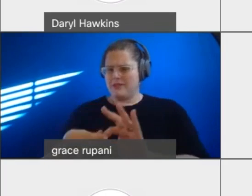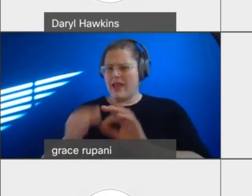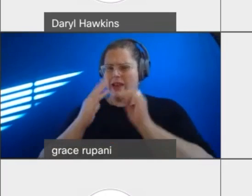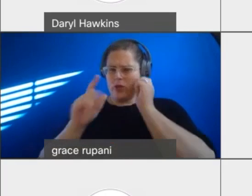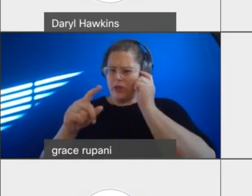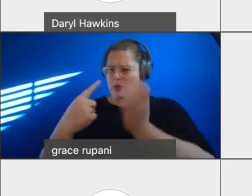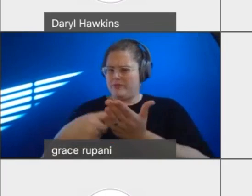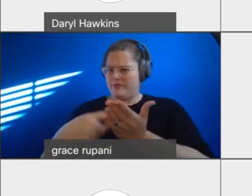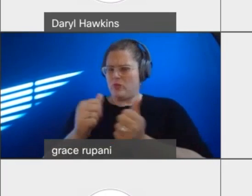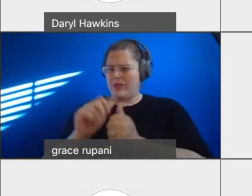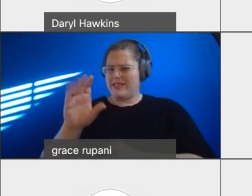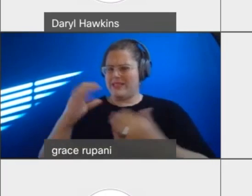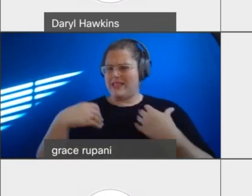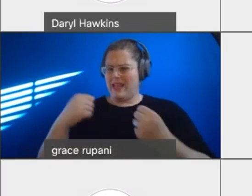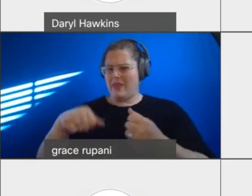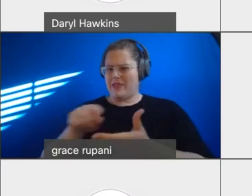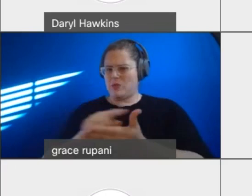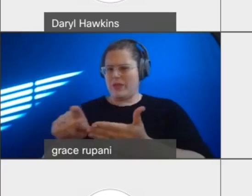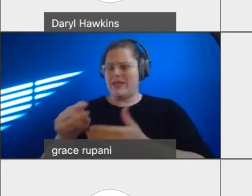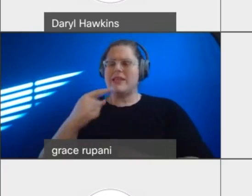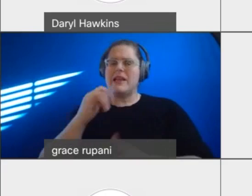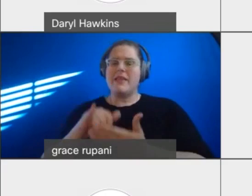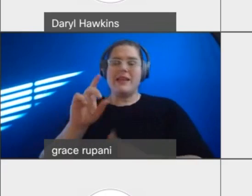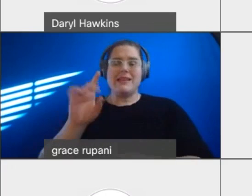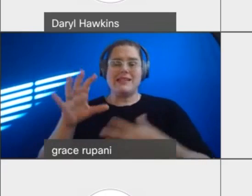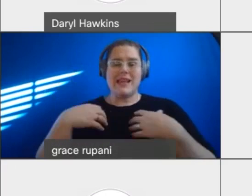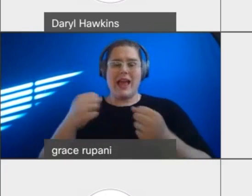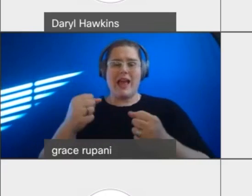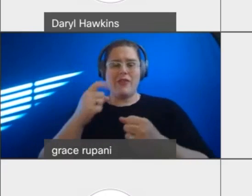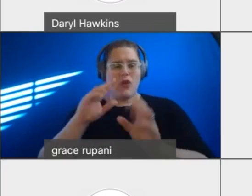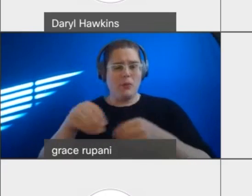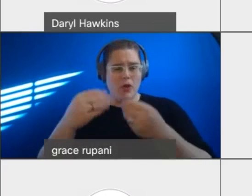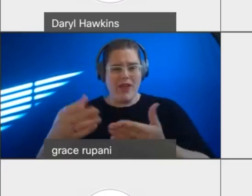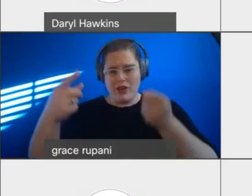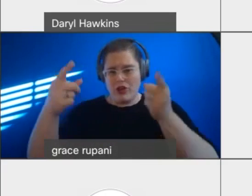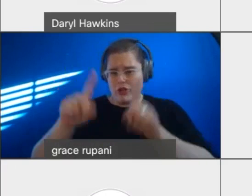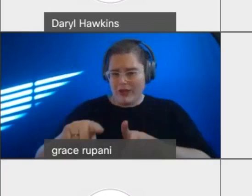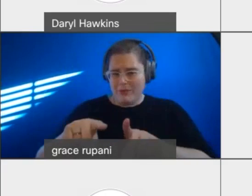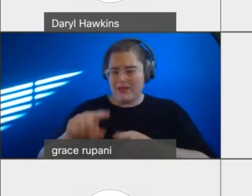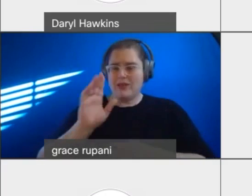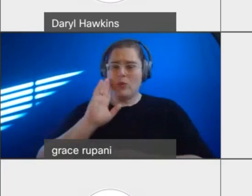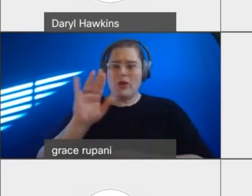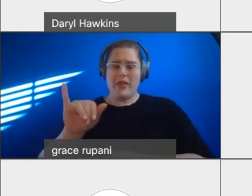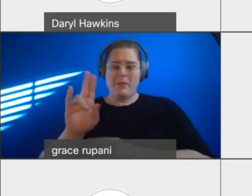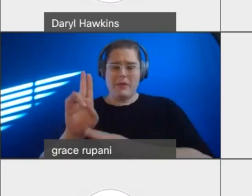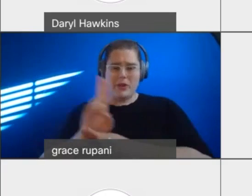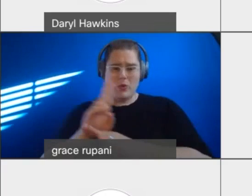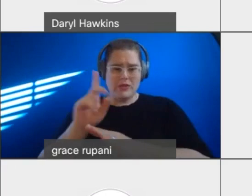program, DC Health asked for provider agreement. Will this be used for distribution of